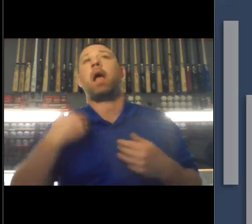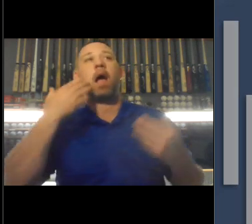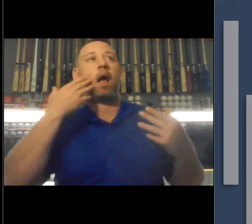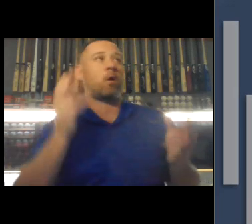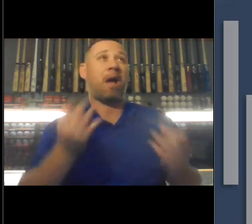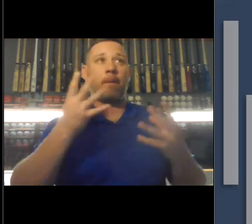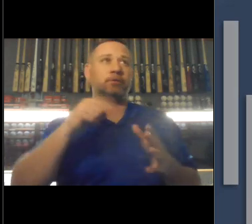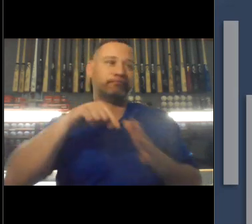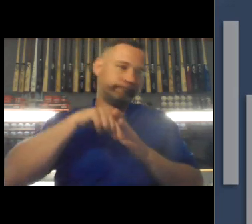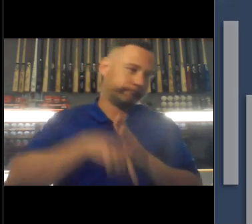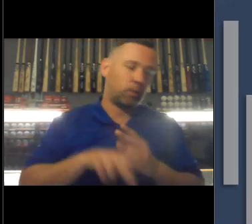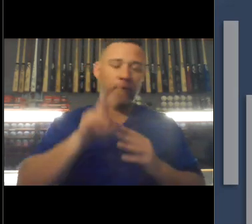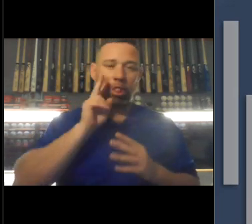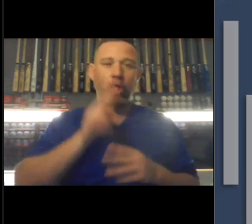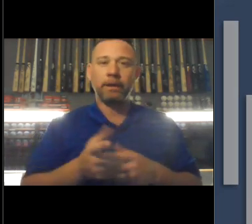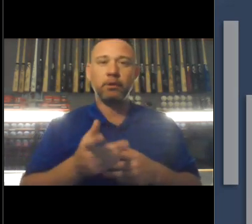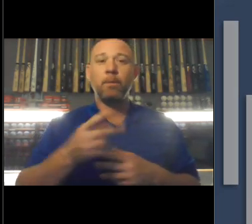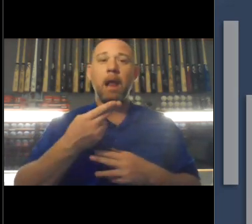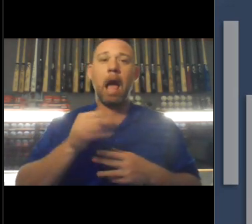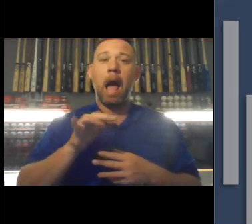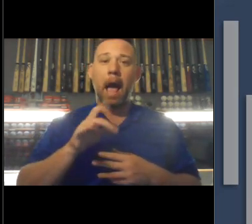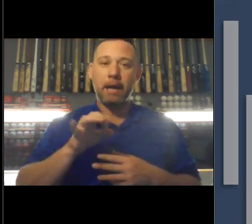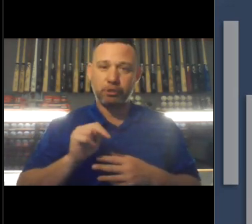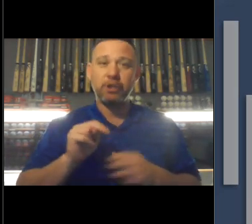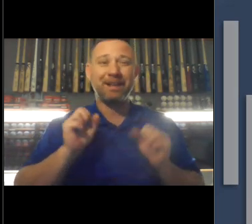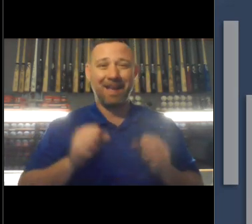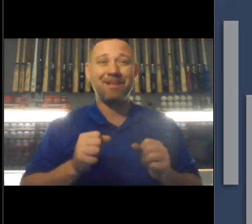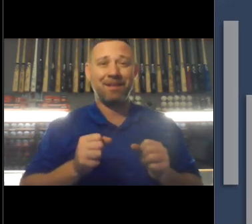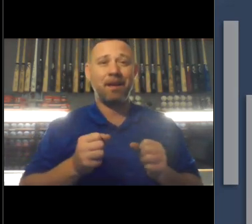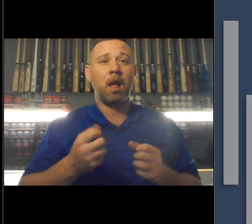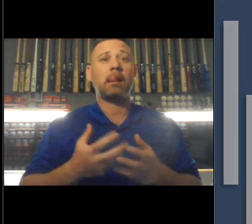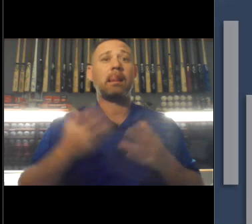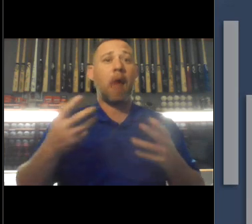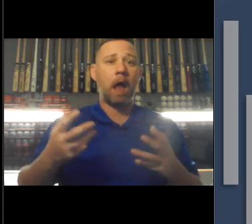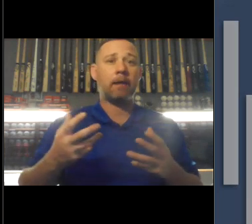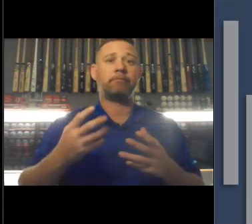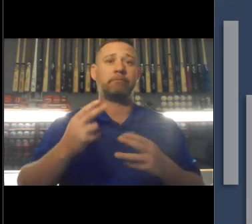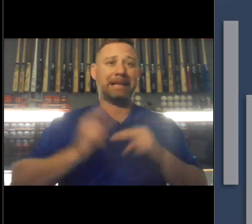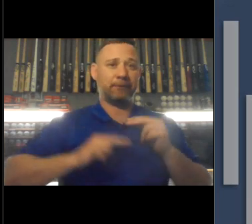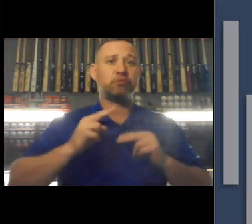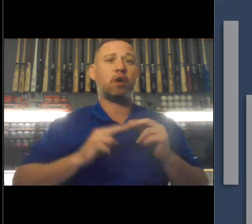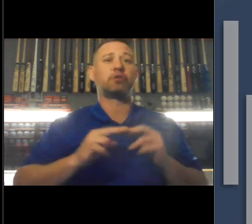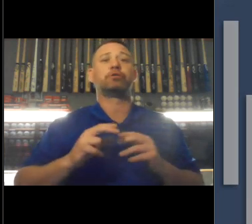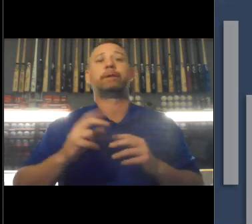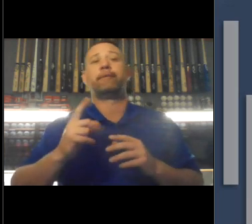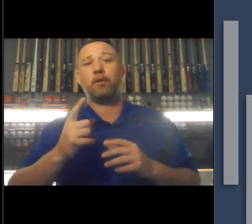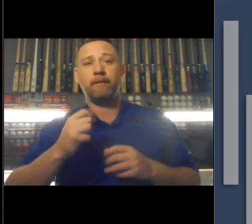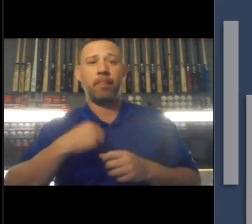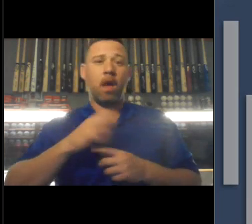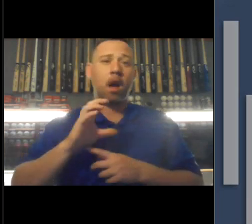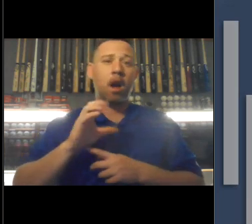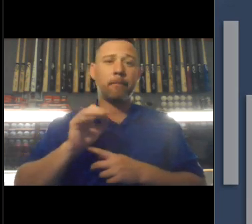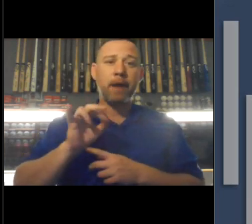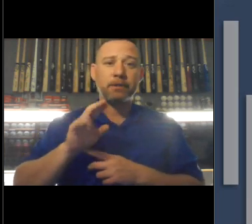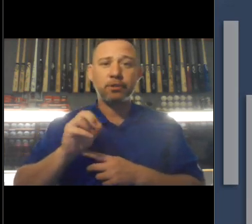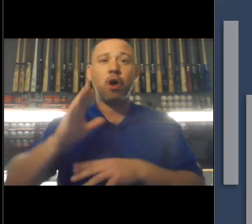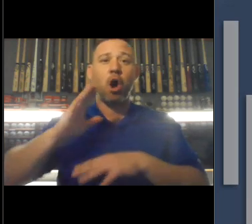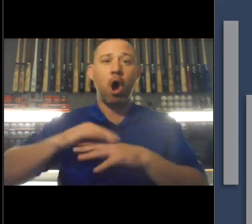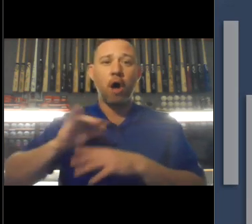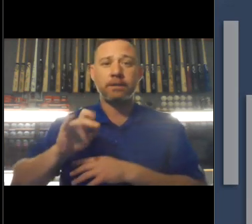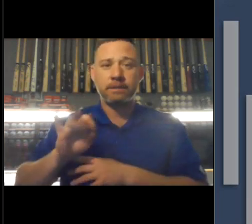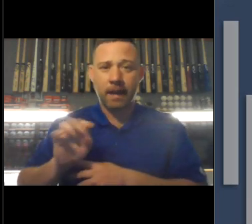looked into it, but hydrogen can take a lot of infrastructure if you're actually putting the compressors on site and all of that. But